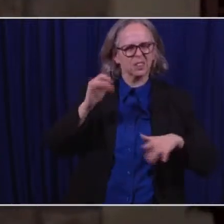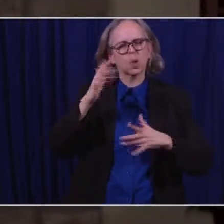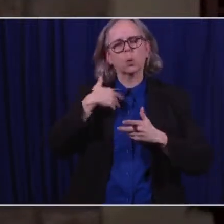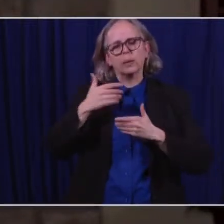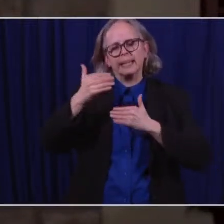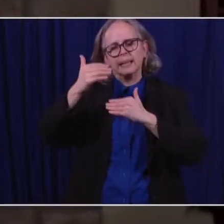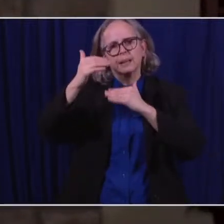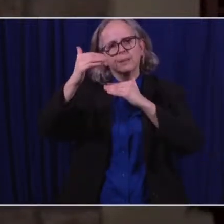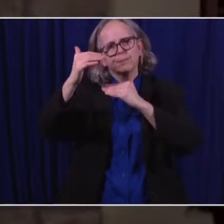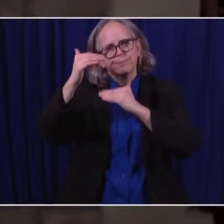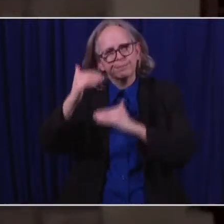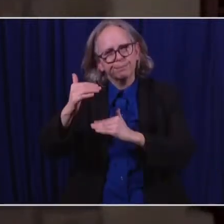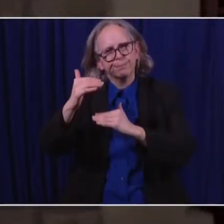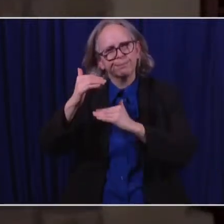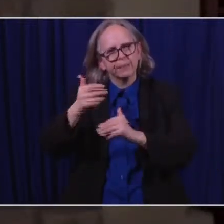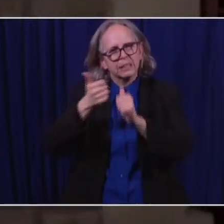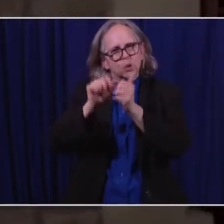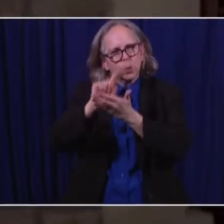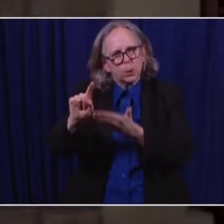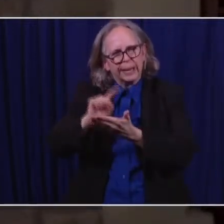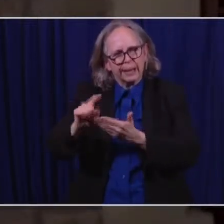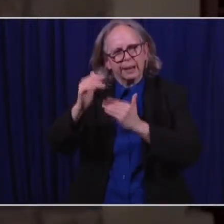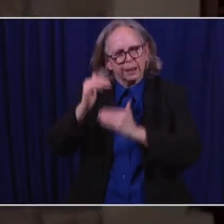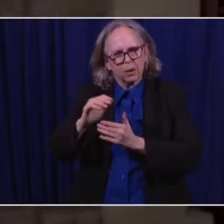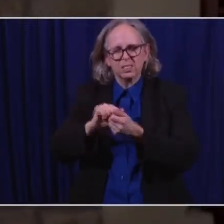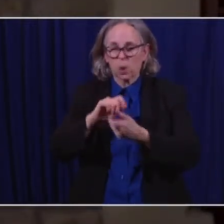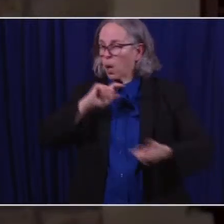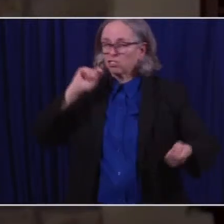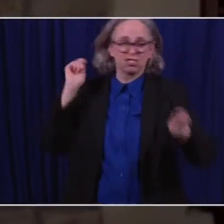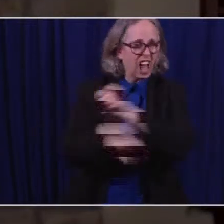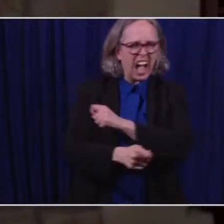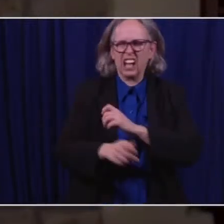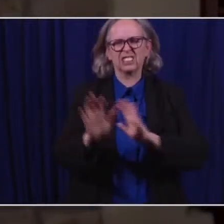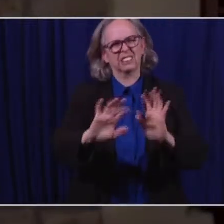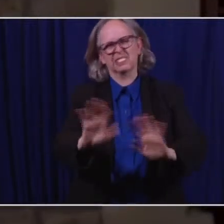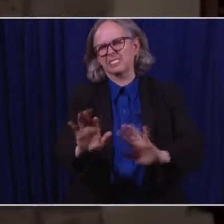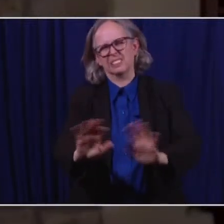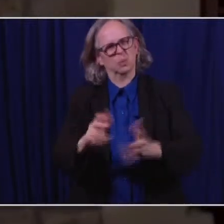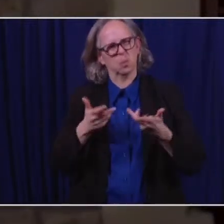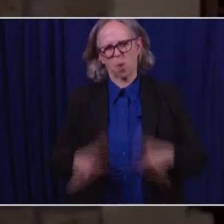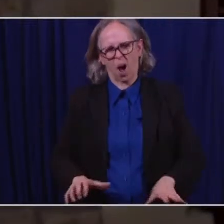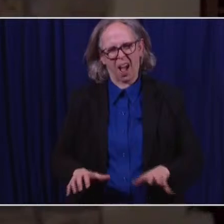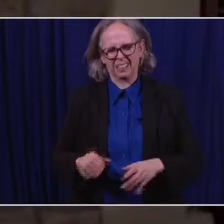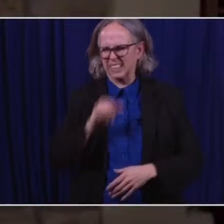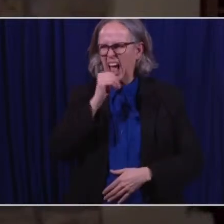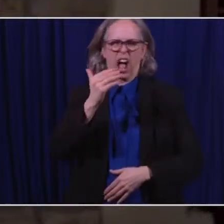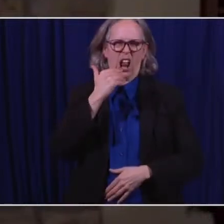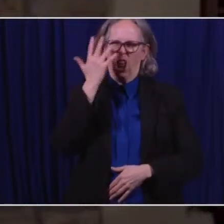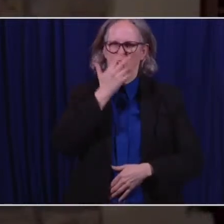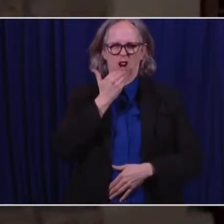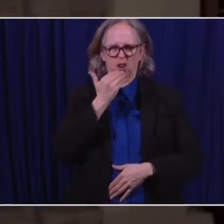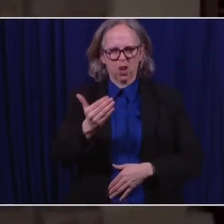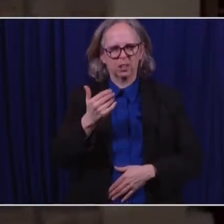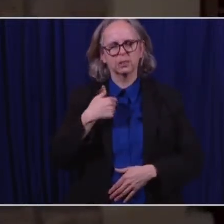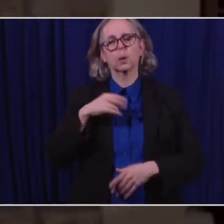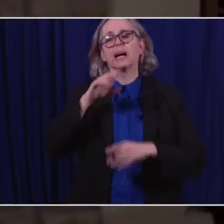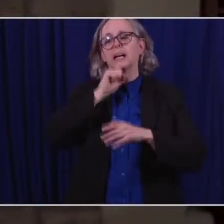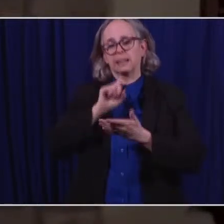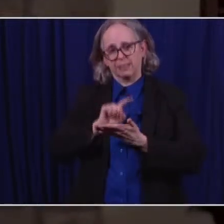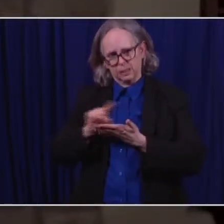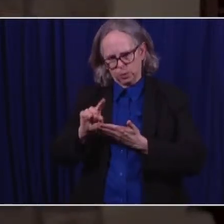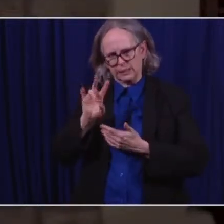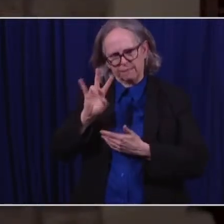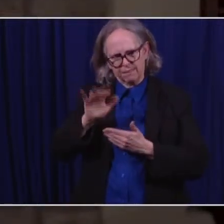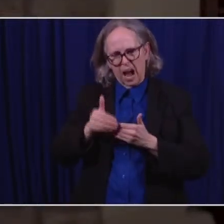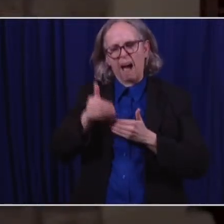change that. So, this week we're at 75. Next week it'll be 70 and older. And then the week after that, 65. And then we